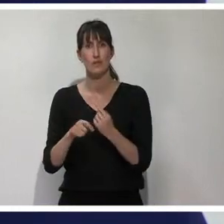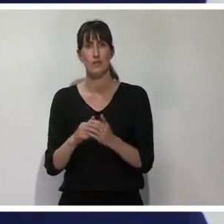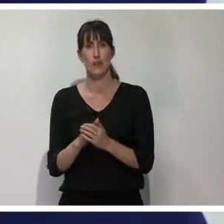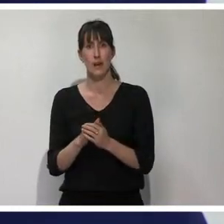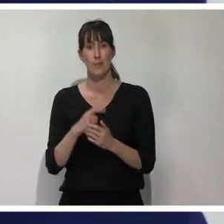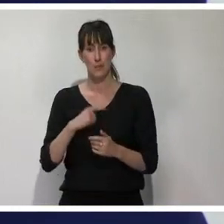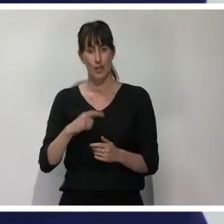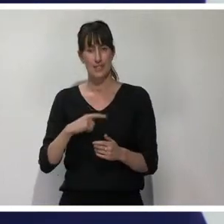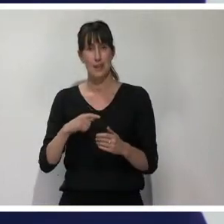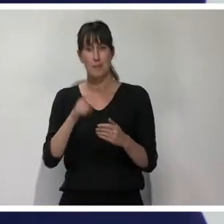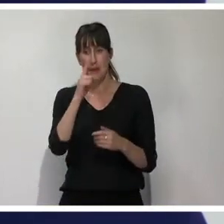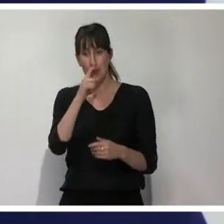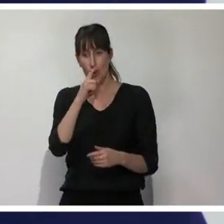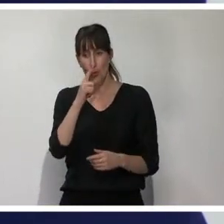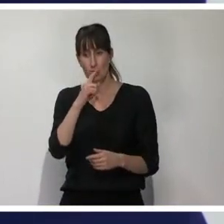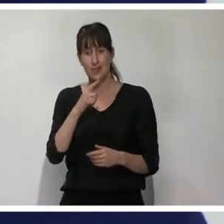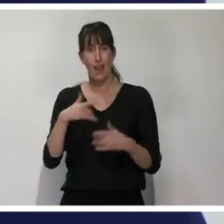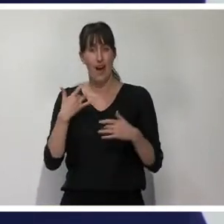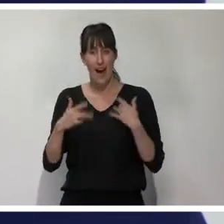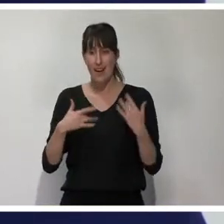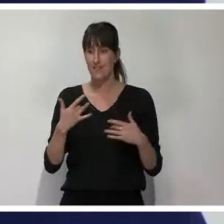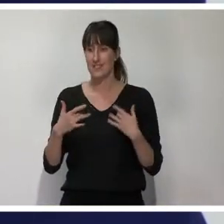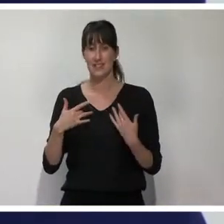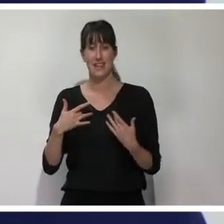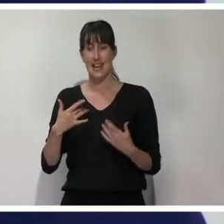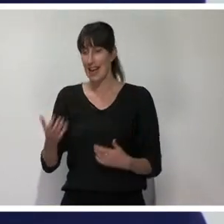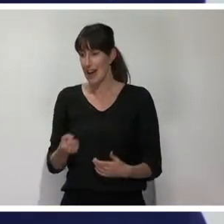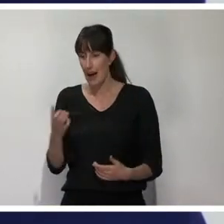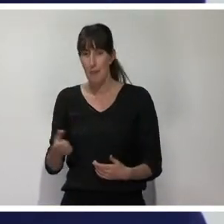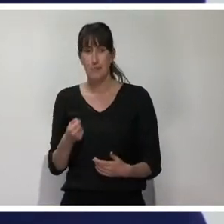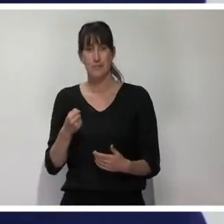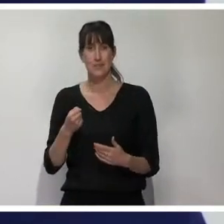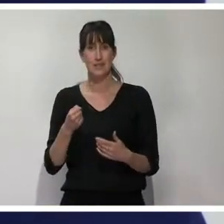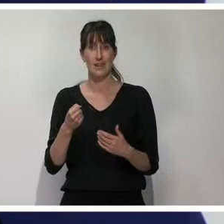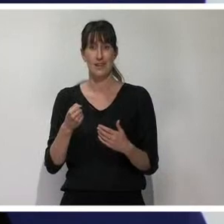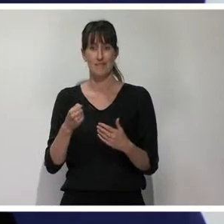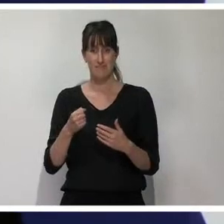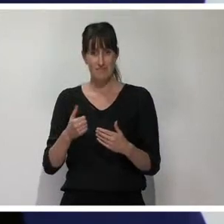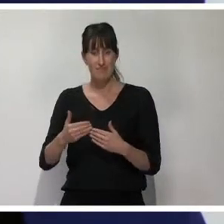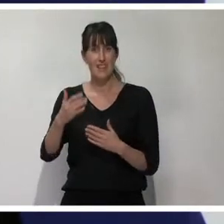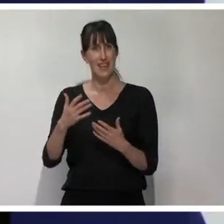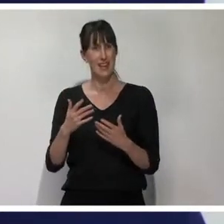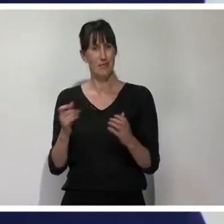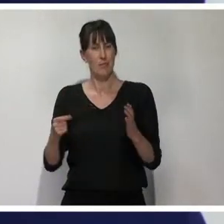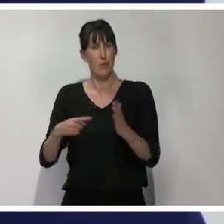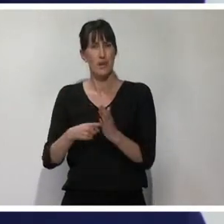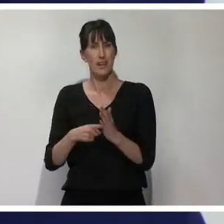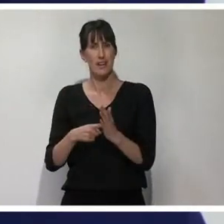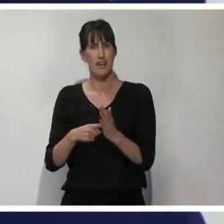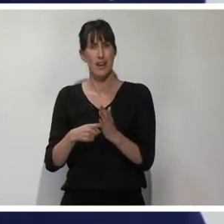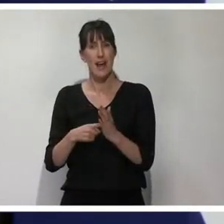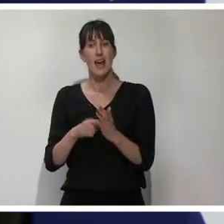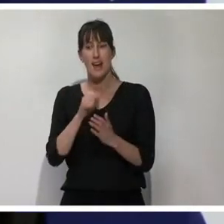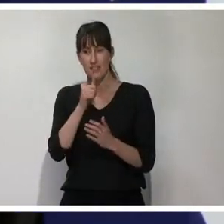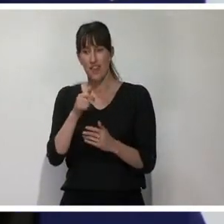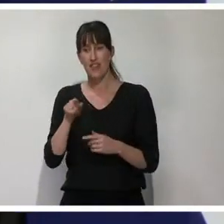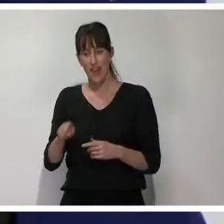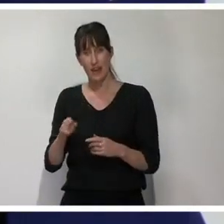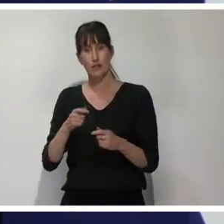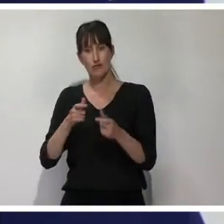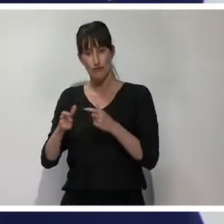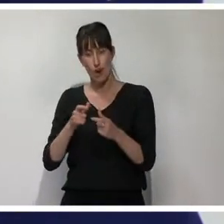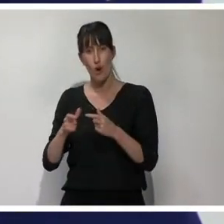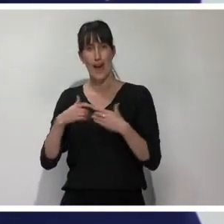their health, their livelihoods, and then after that, of course, enables us to hold safely elections. So that